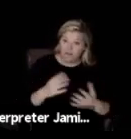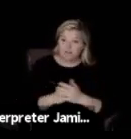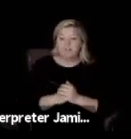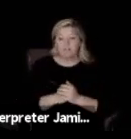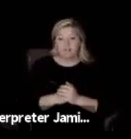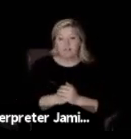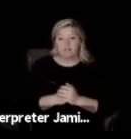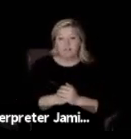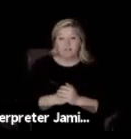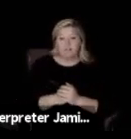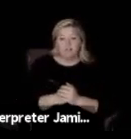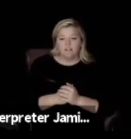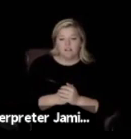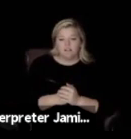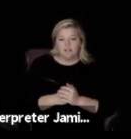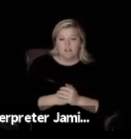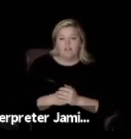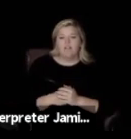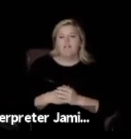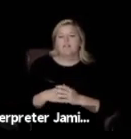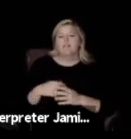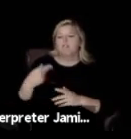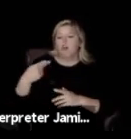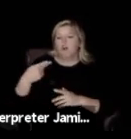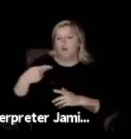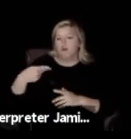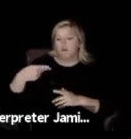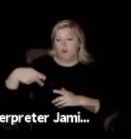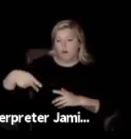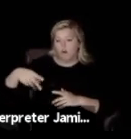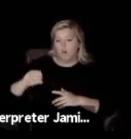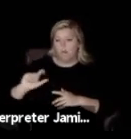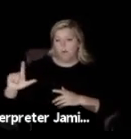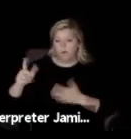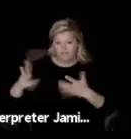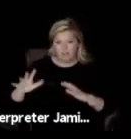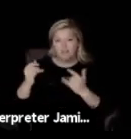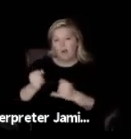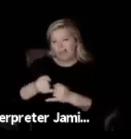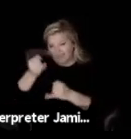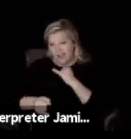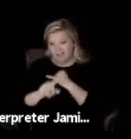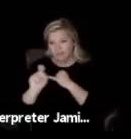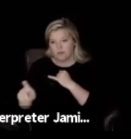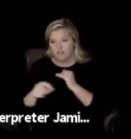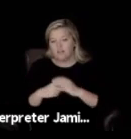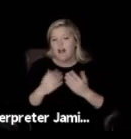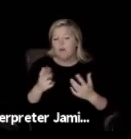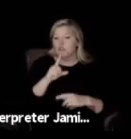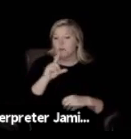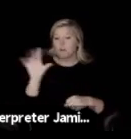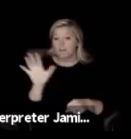can end the poll and go to the last one, and just want to confirm